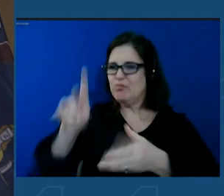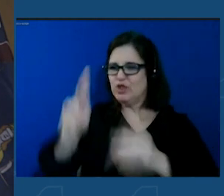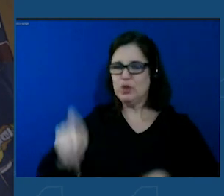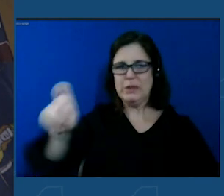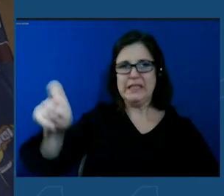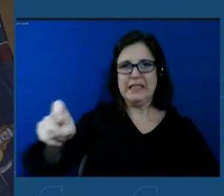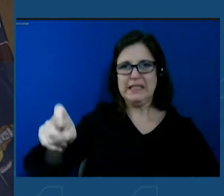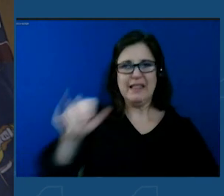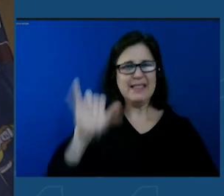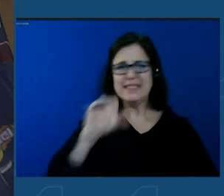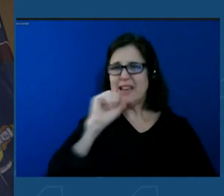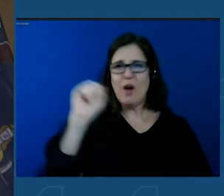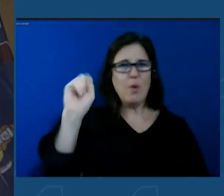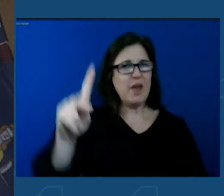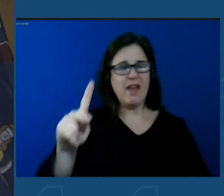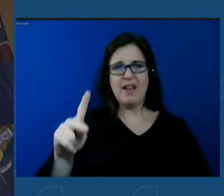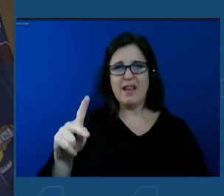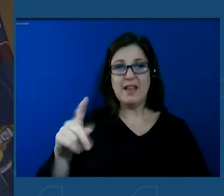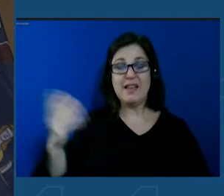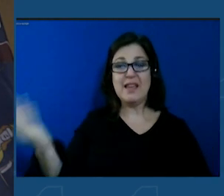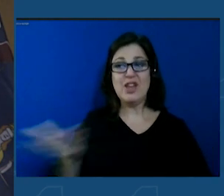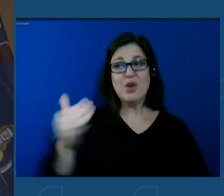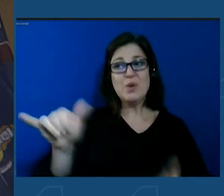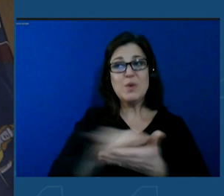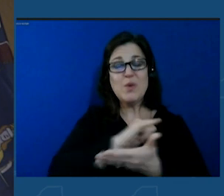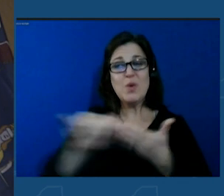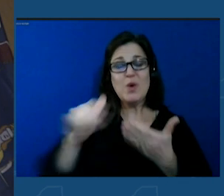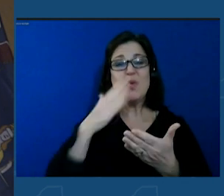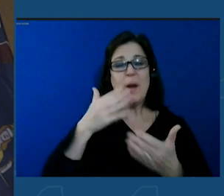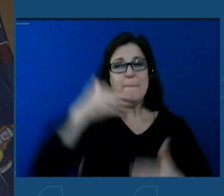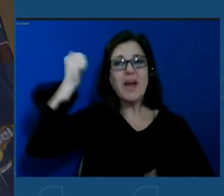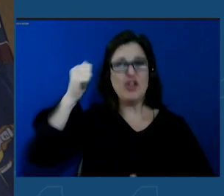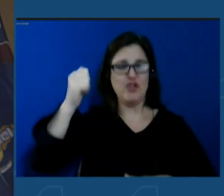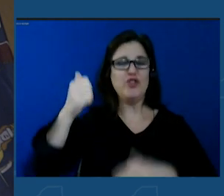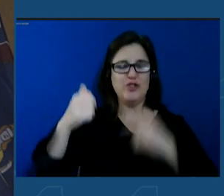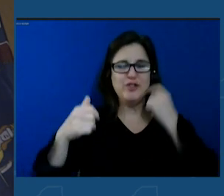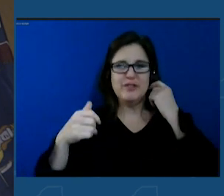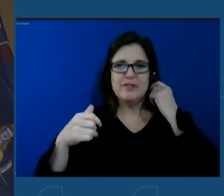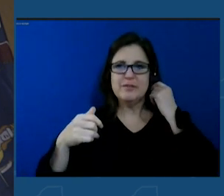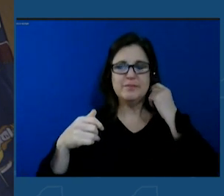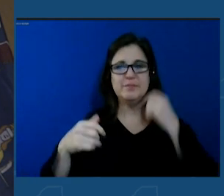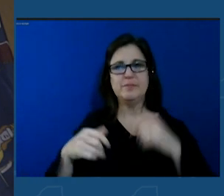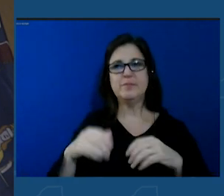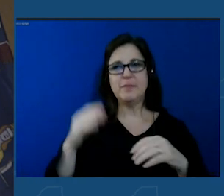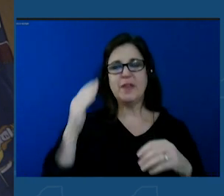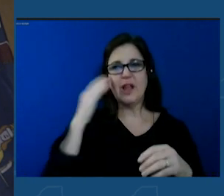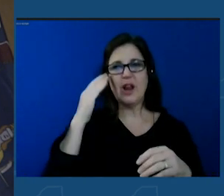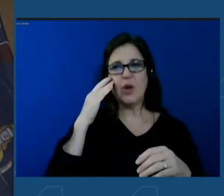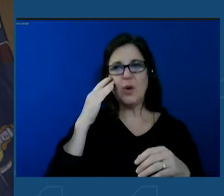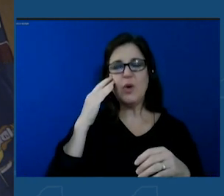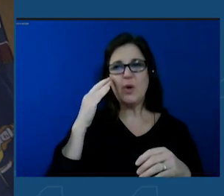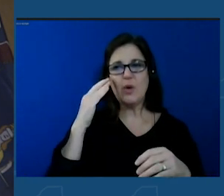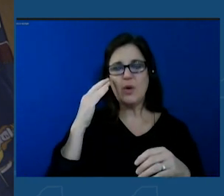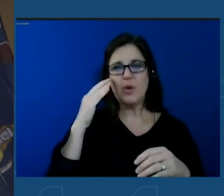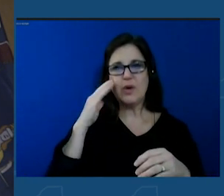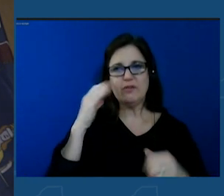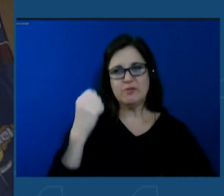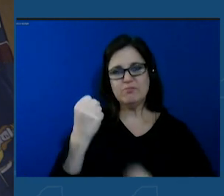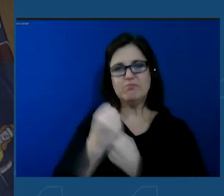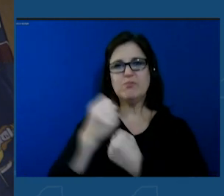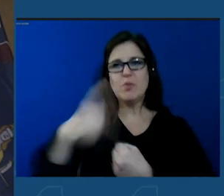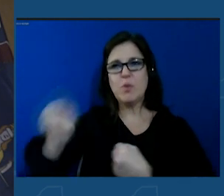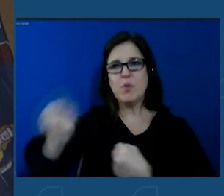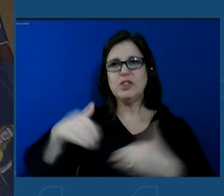York. We're always better than that. And I know that listening to the young people will make a difference. And that is